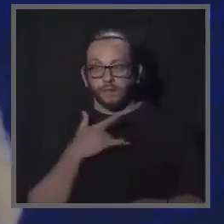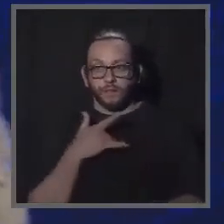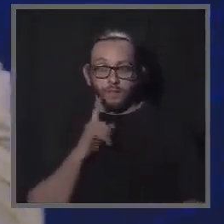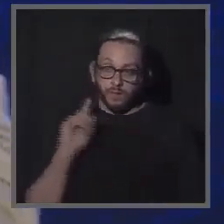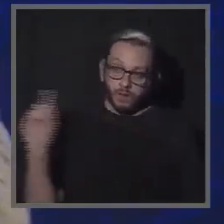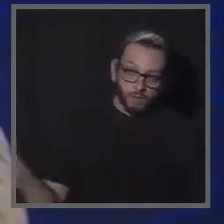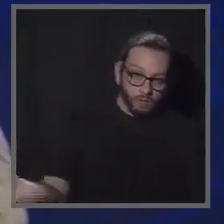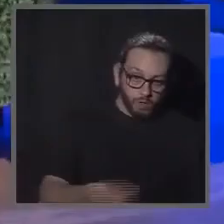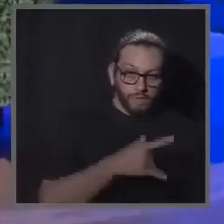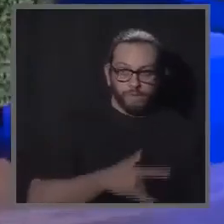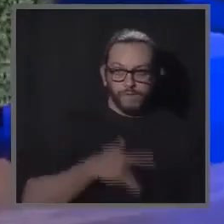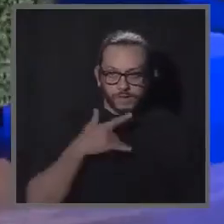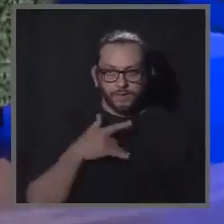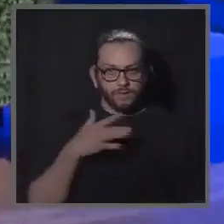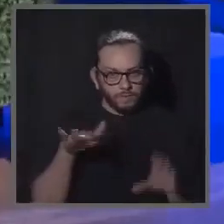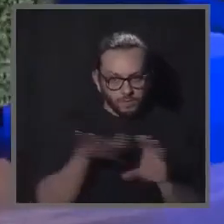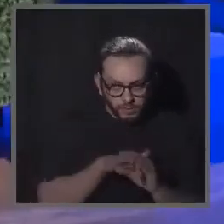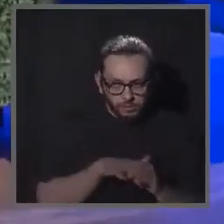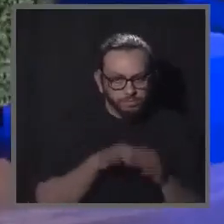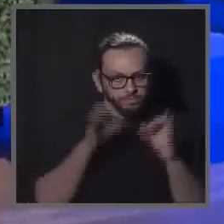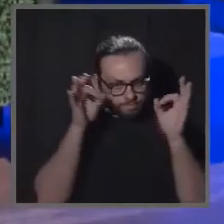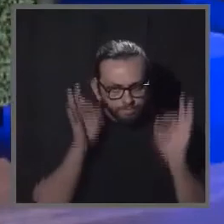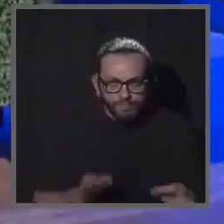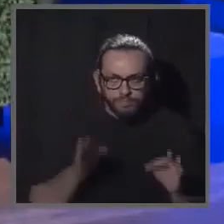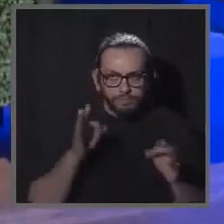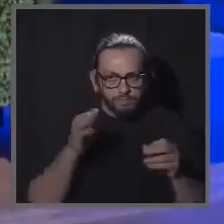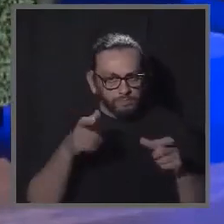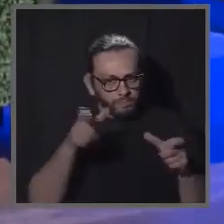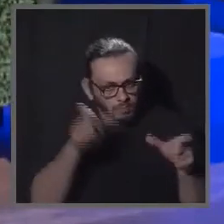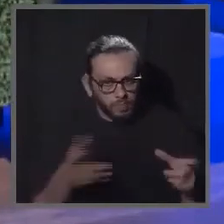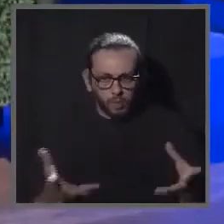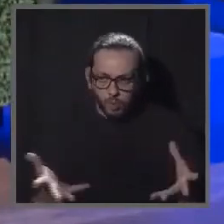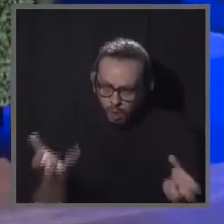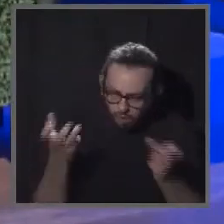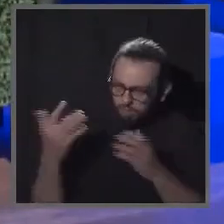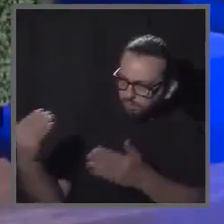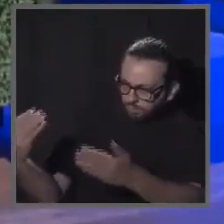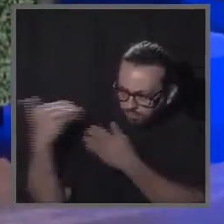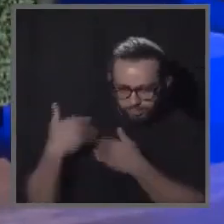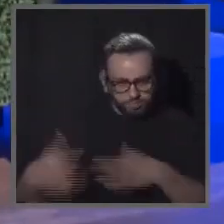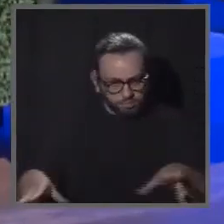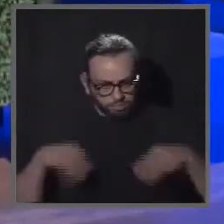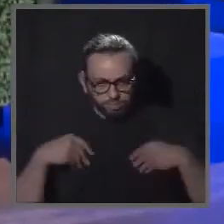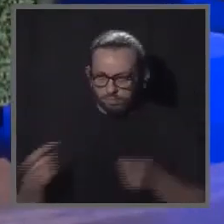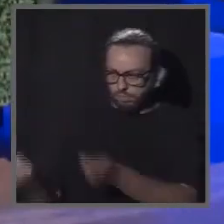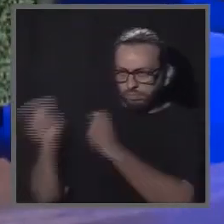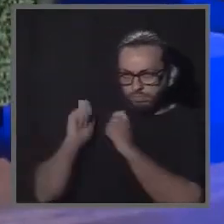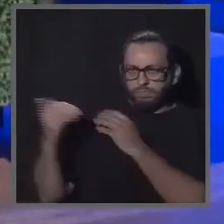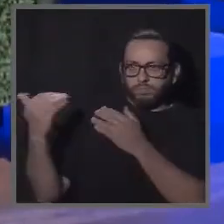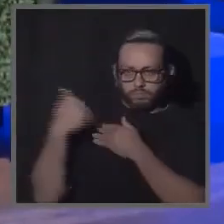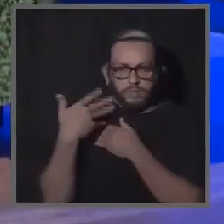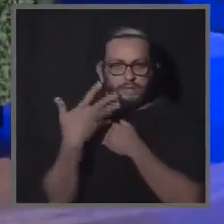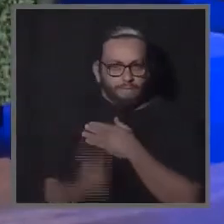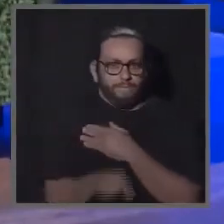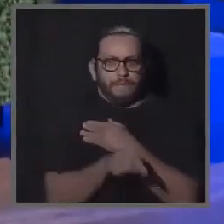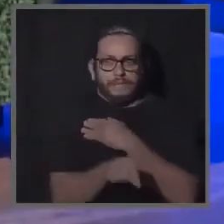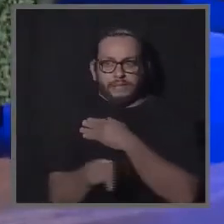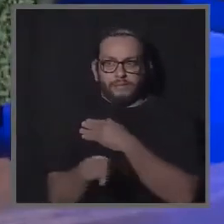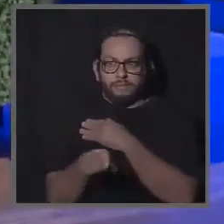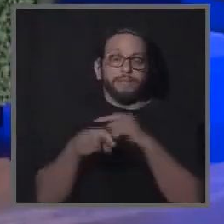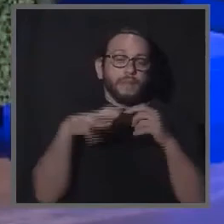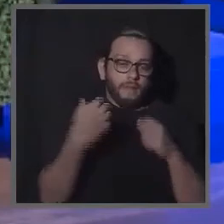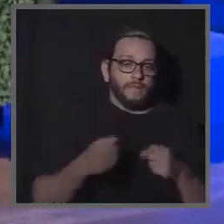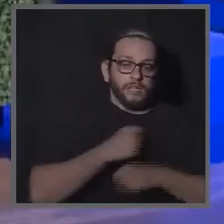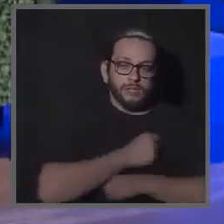we participate, to participate is to be a part of, is to assume a commitment, is to assume a responsibility. It means to communicate, it means